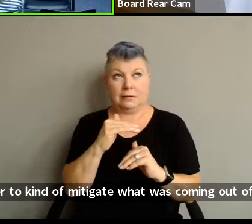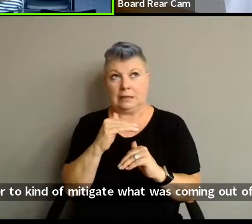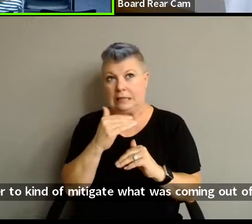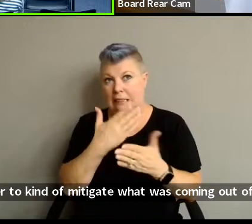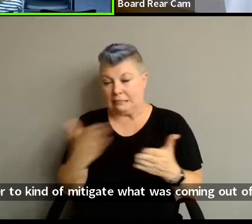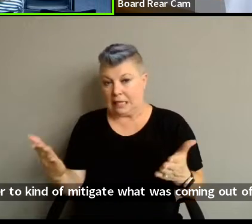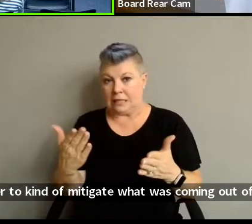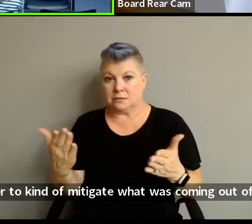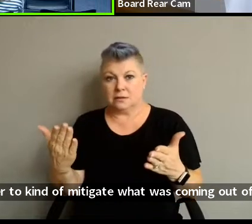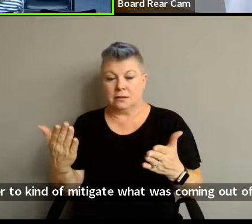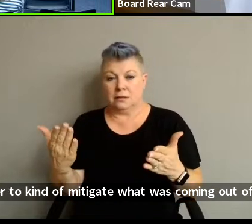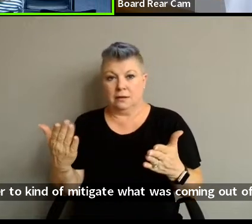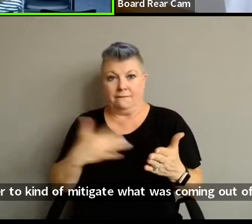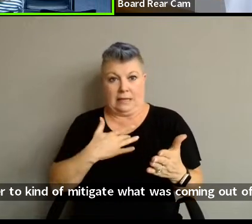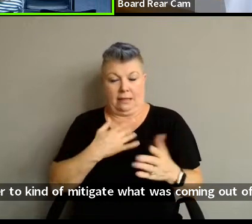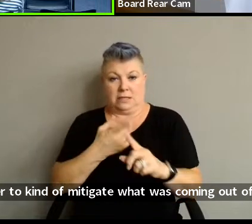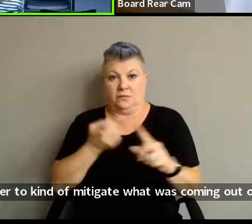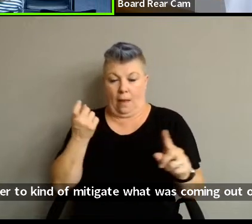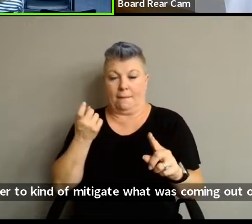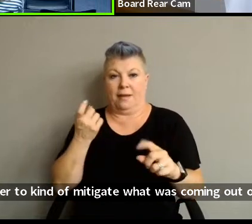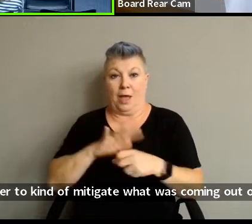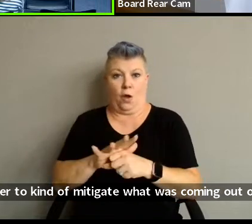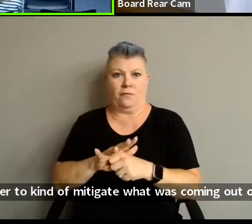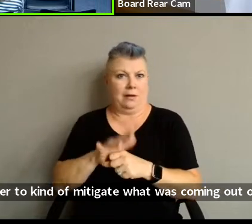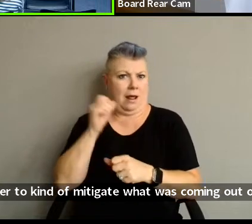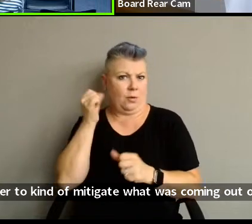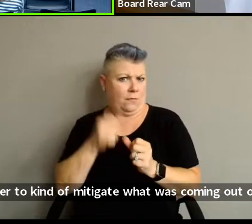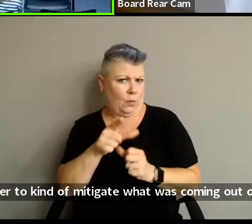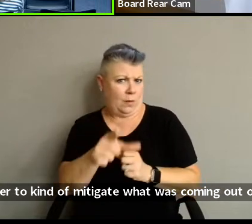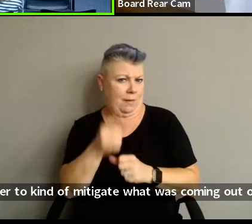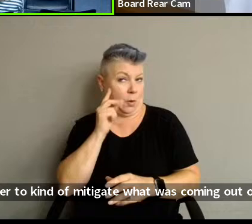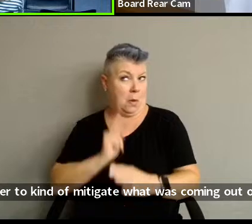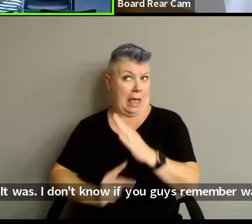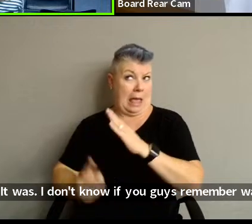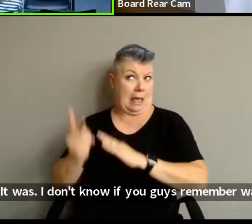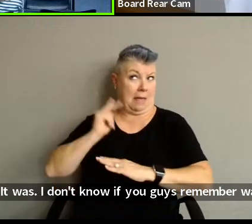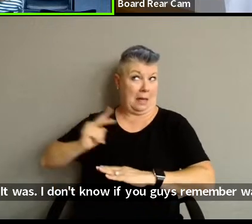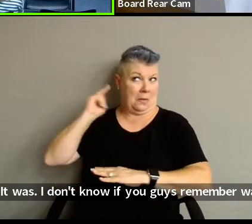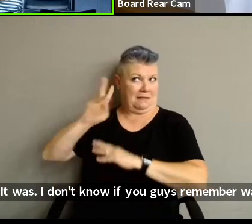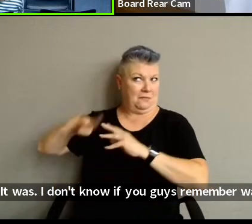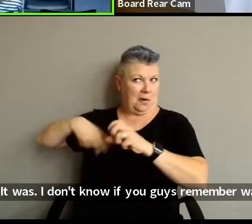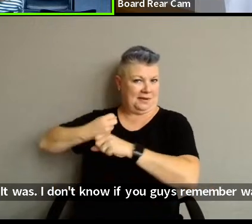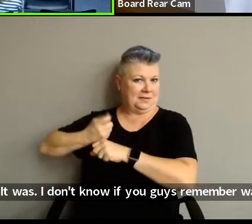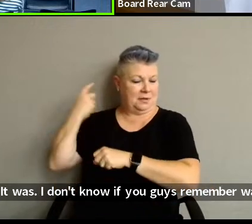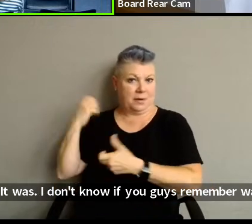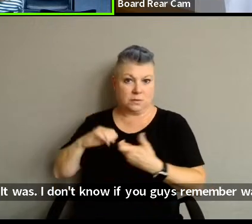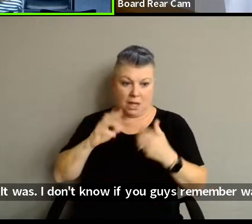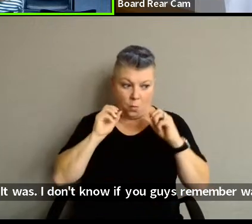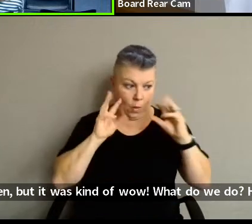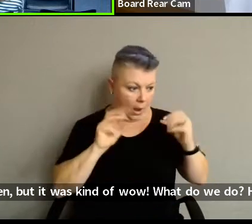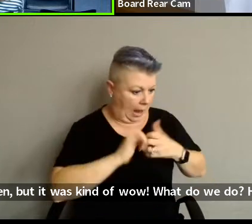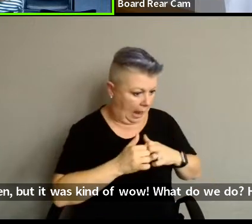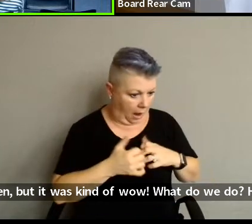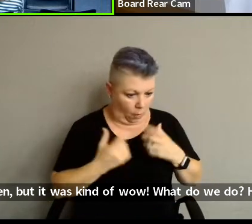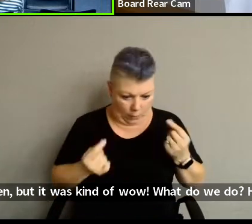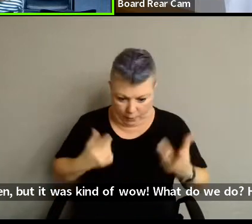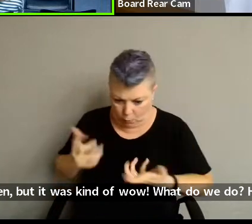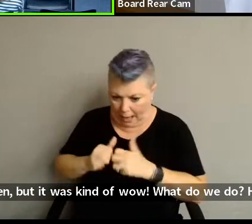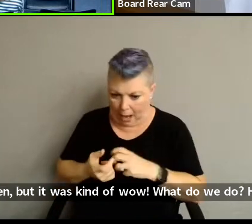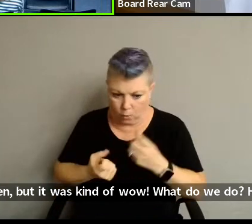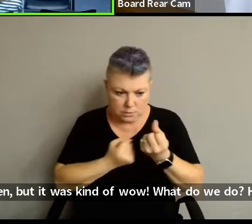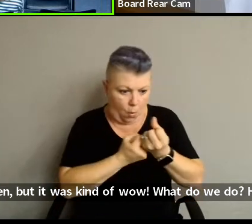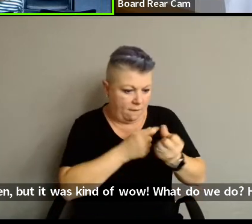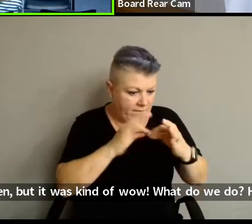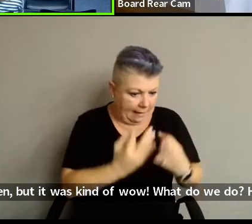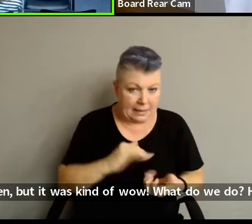was, I don't know if you guys remember way back then, but it was kind of, wow, what do we do? How do we support our families? How do we try to